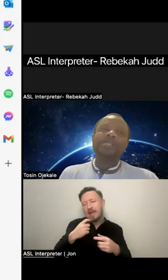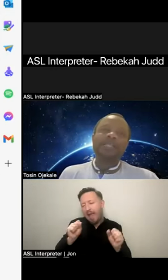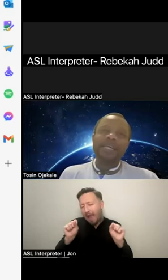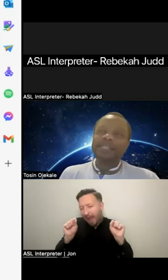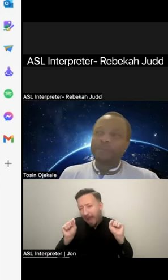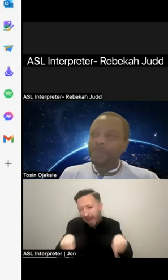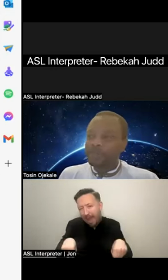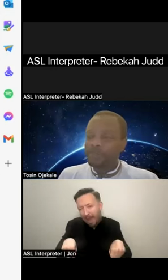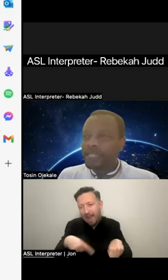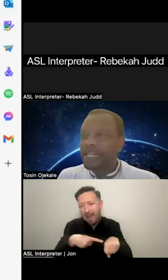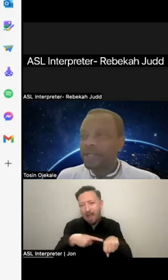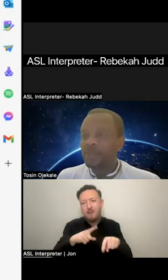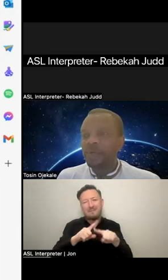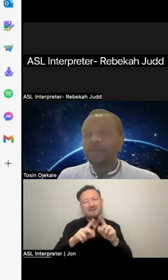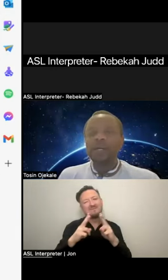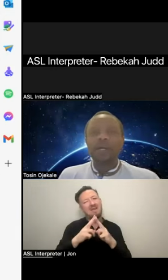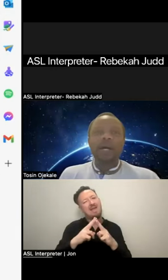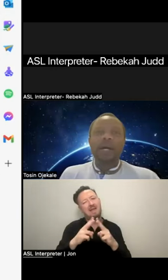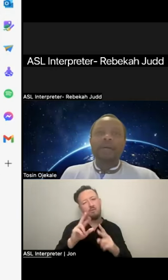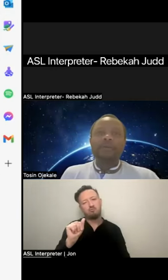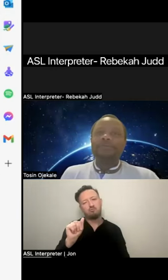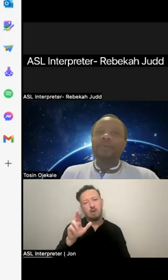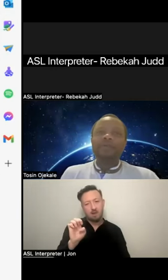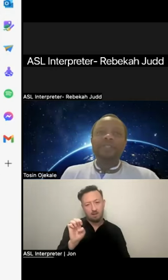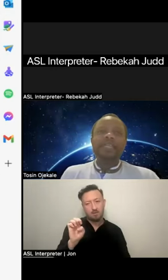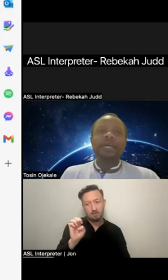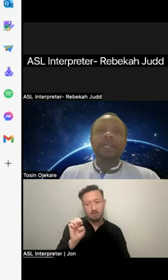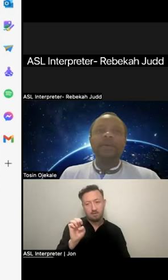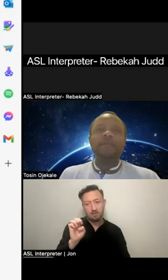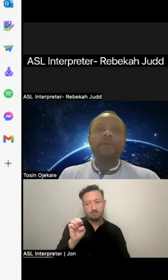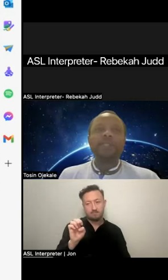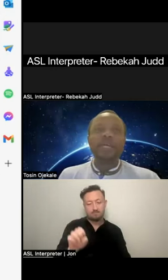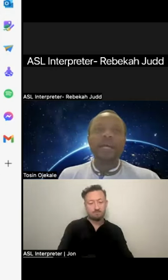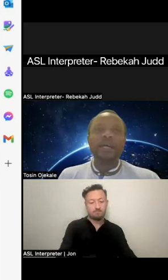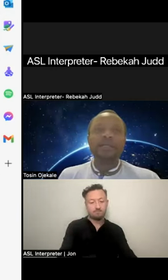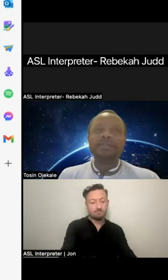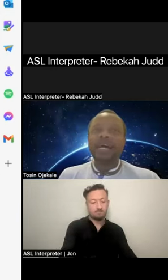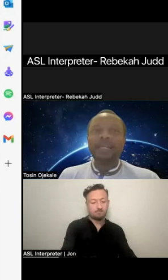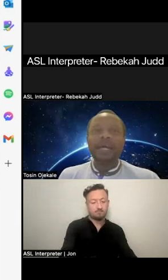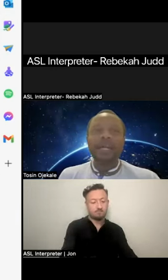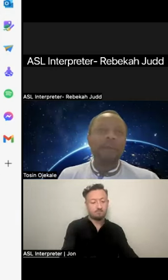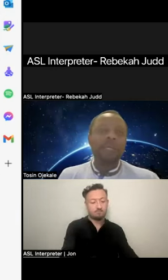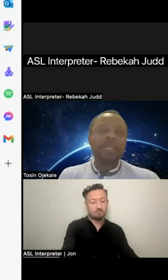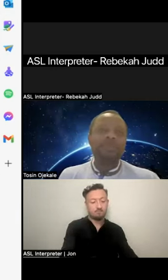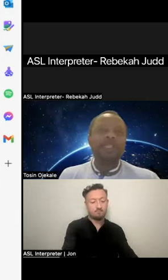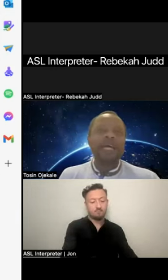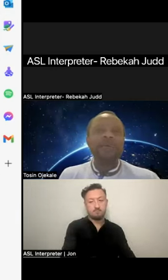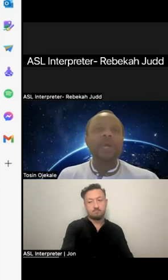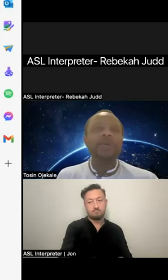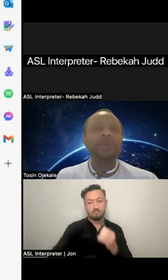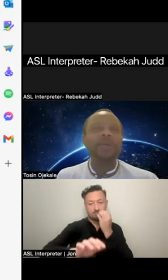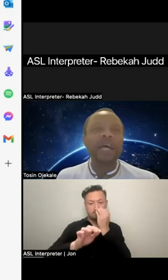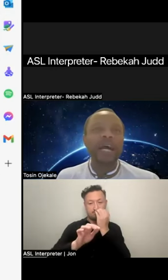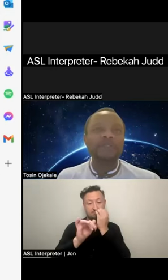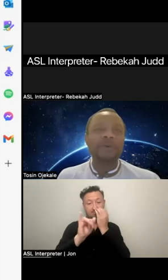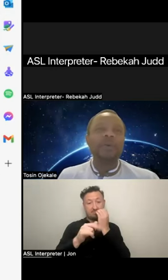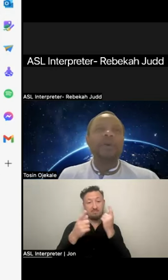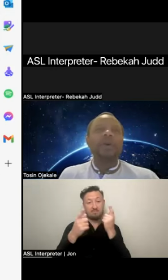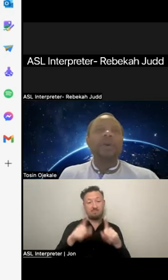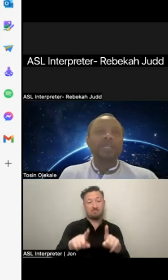but there's the possibility as well. We've seen a lot of those that happening, especially when you even